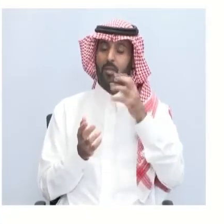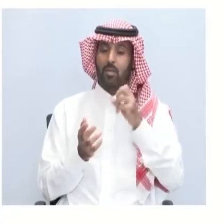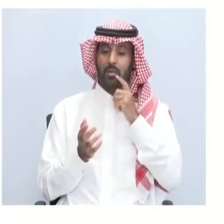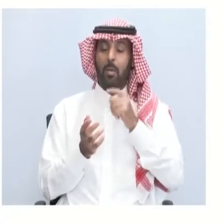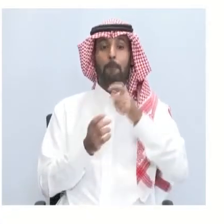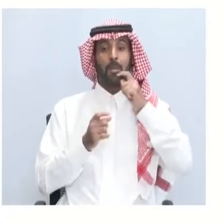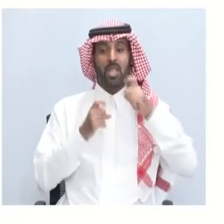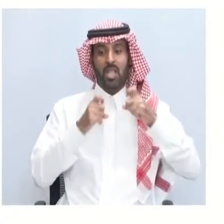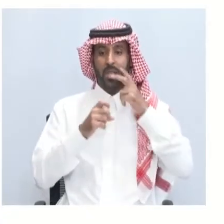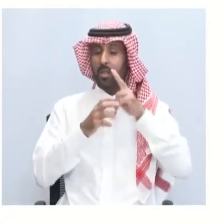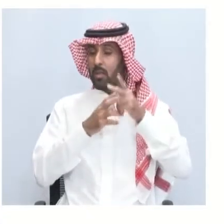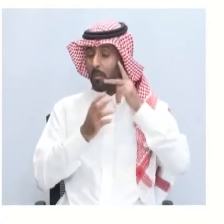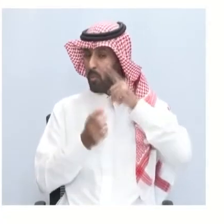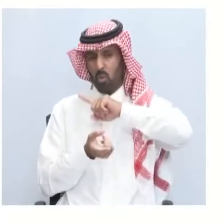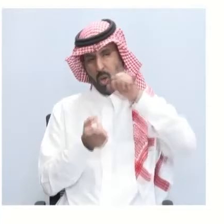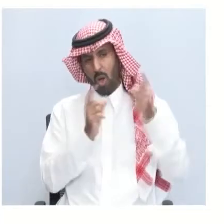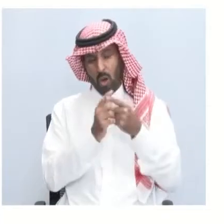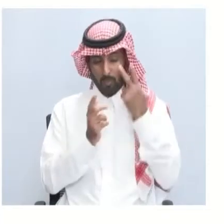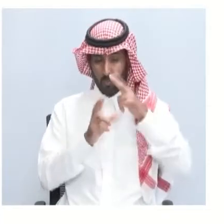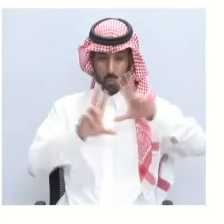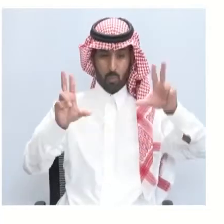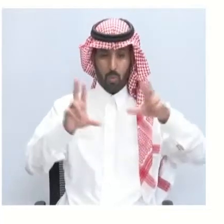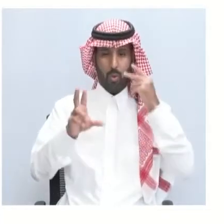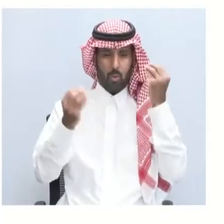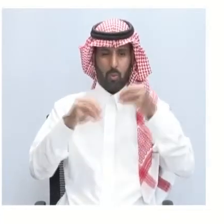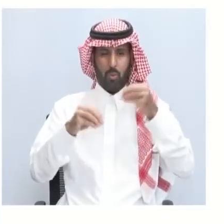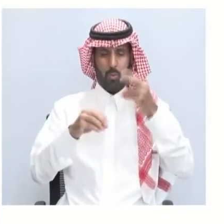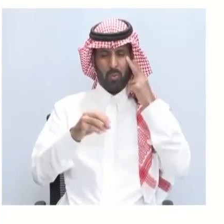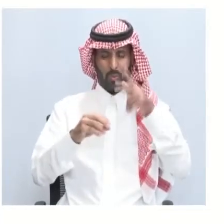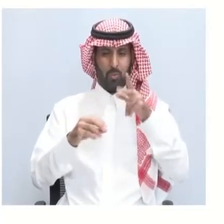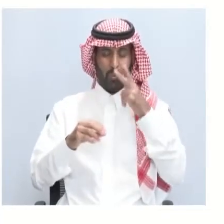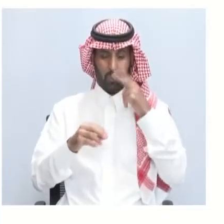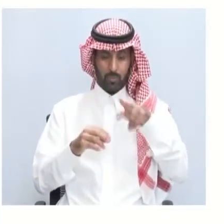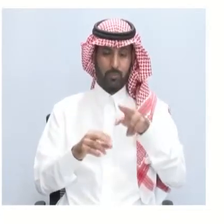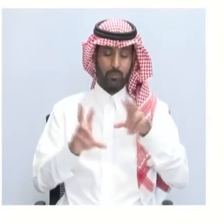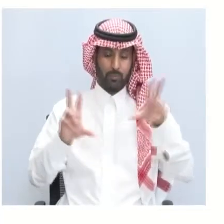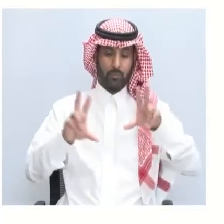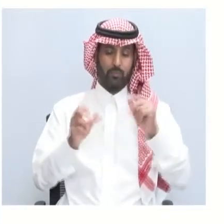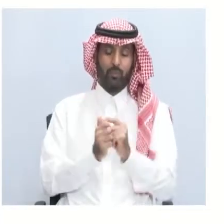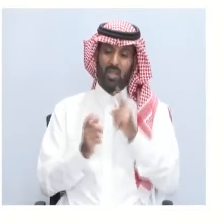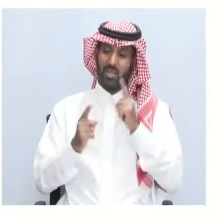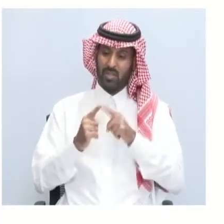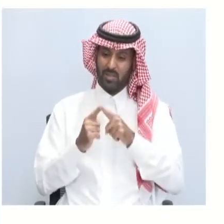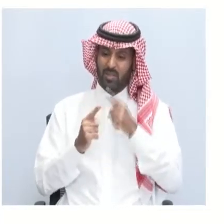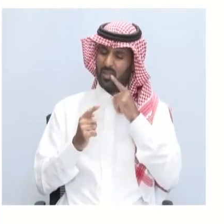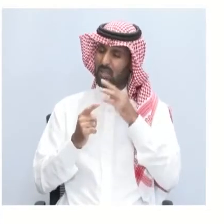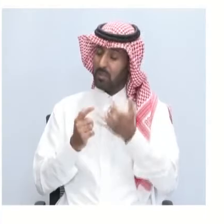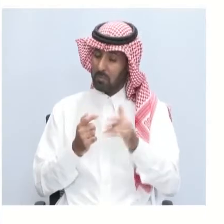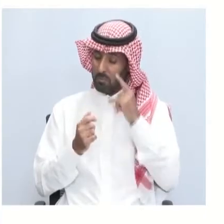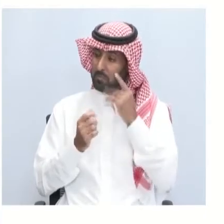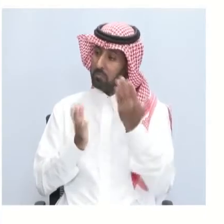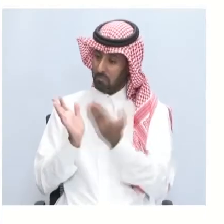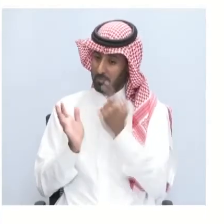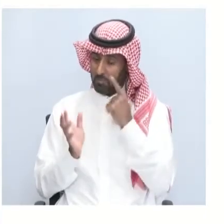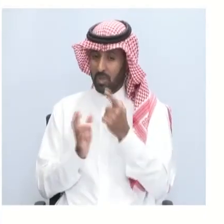viewers worldwide. So this is an extremely large number. The show has received acclaim for its style and presentation,